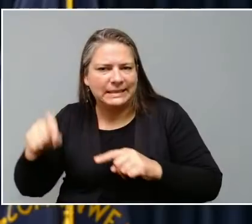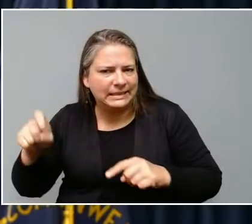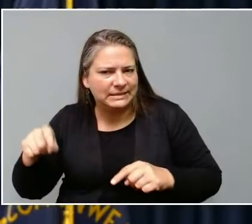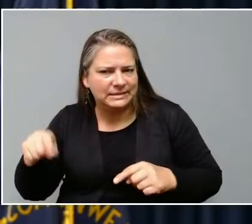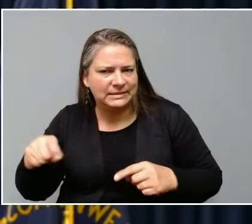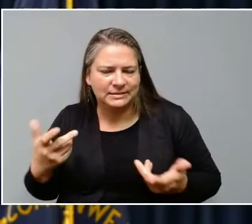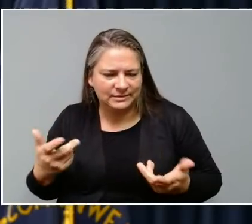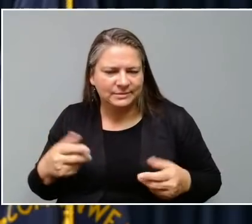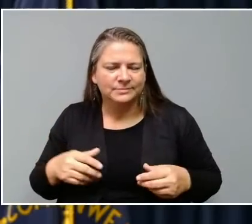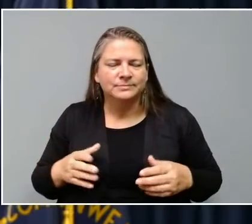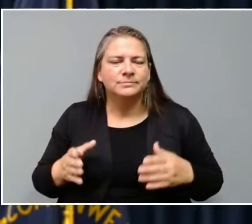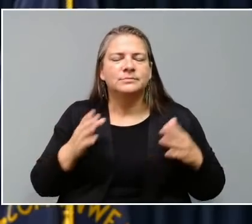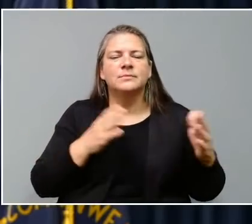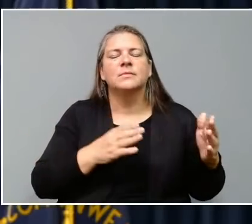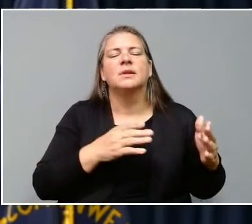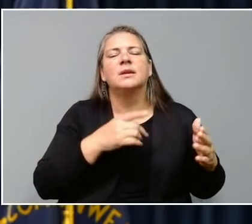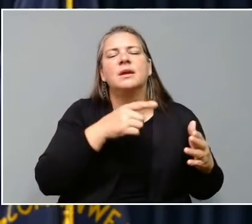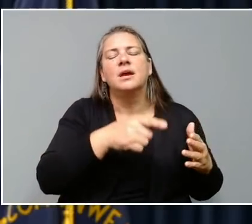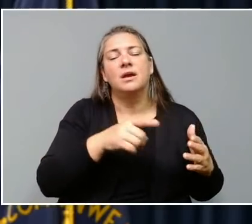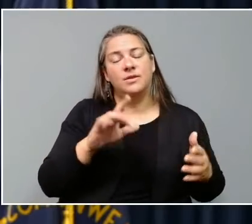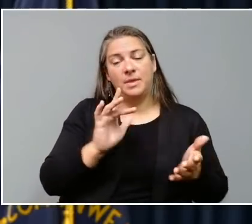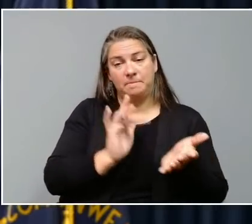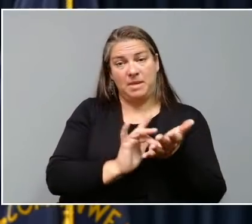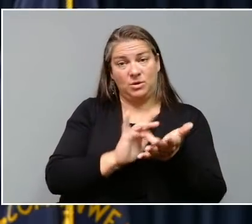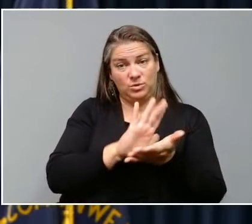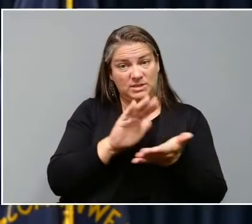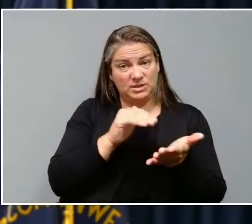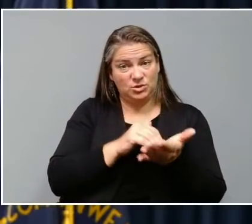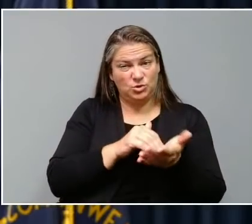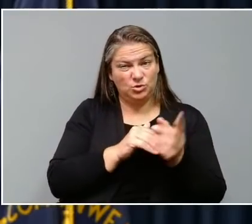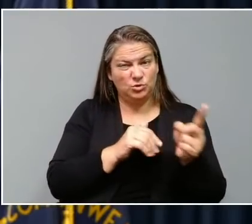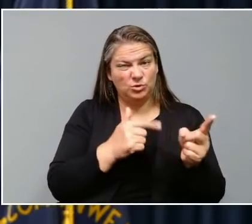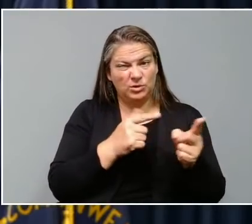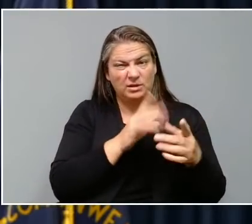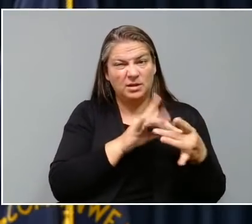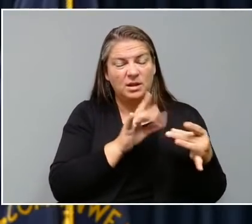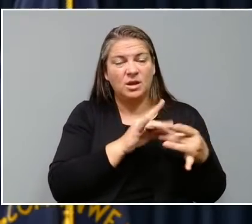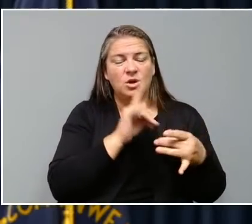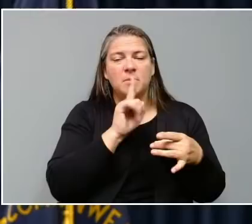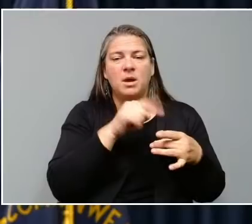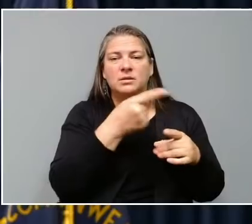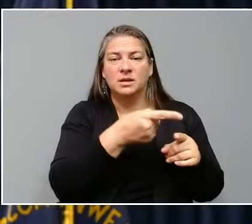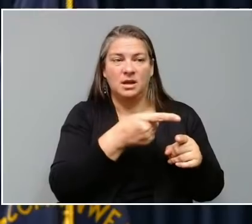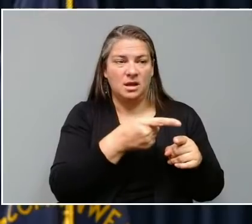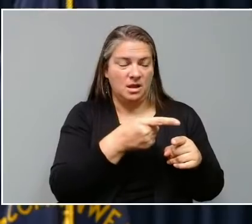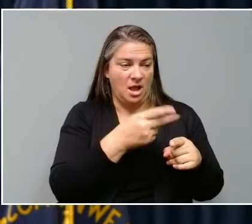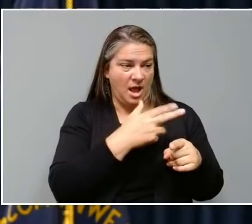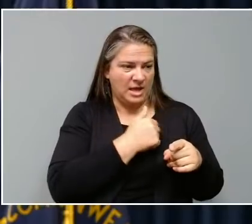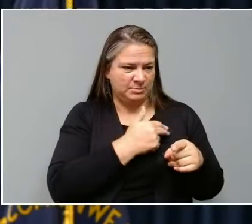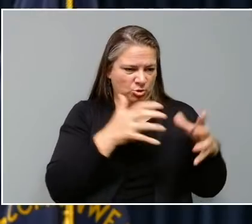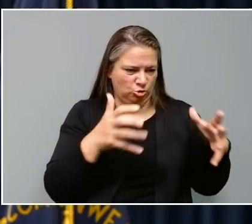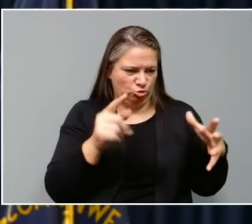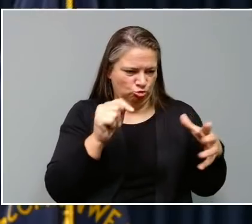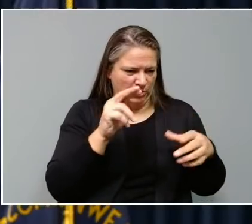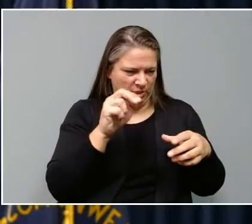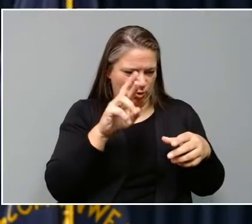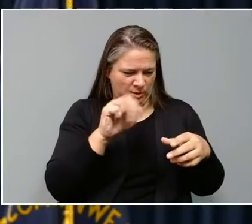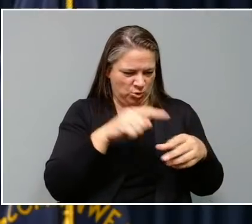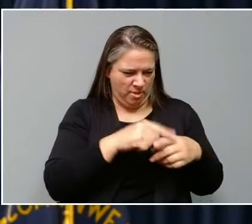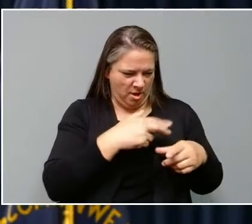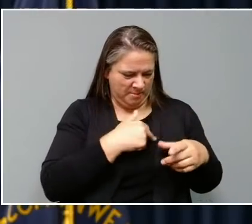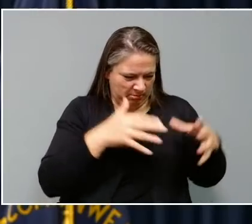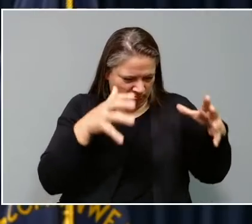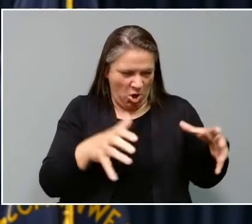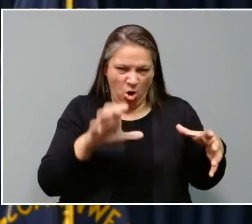Incredible work by them. This last weekend, we talked about it when a transformer blew in a hospital treating a whole group. I mean, a whole hospital worth of COVID and